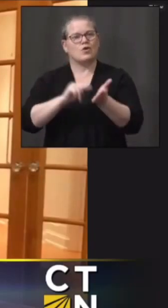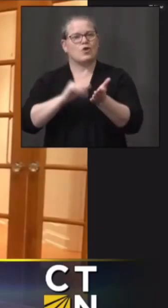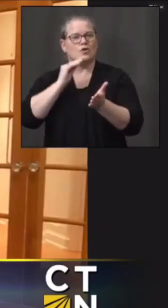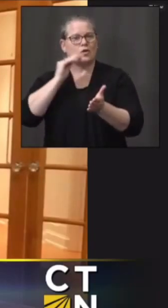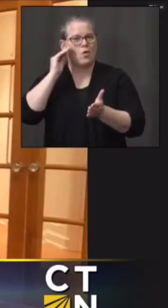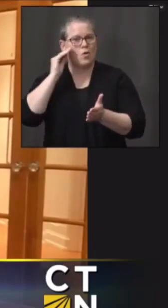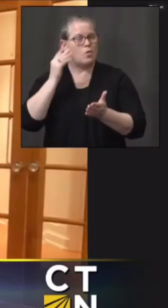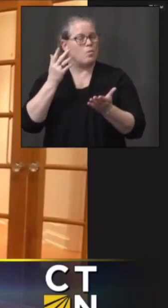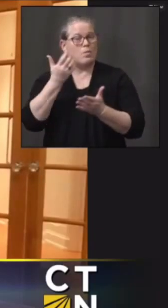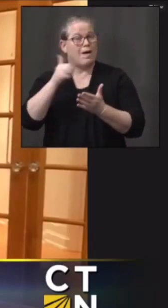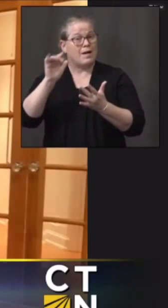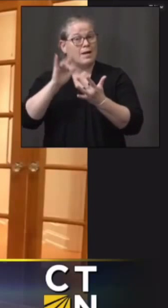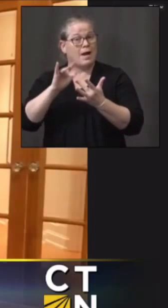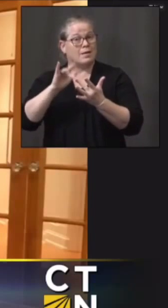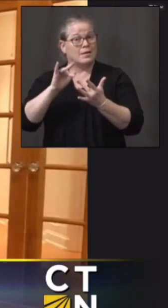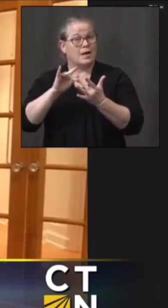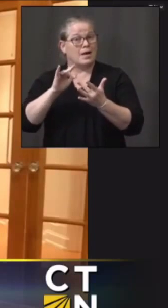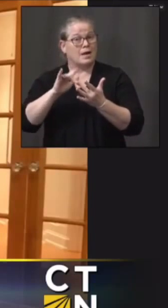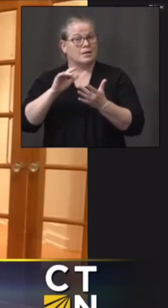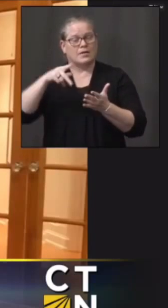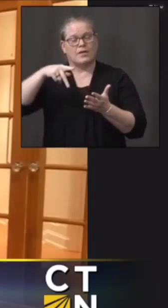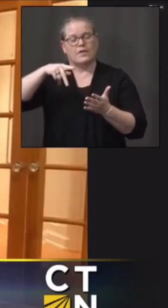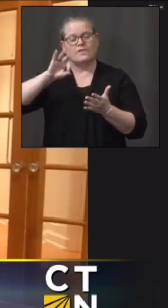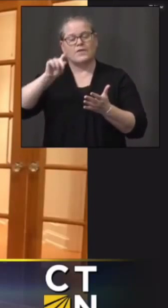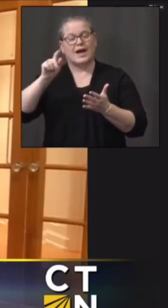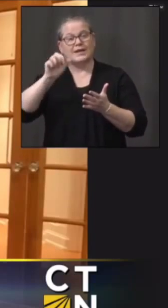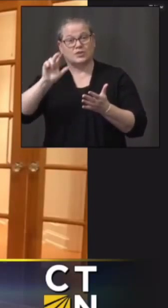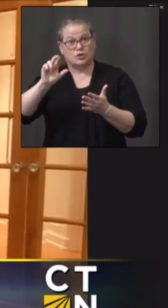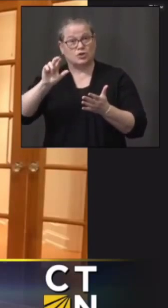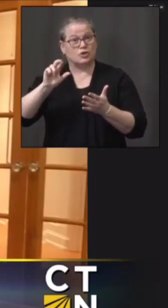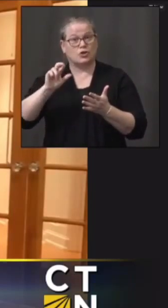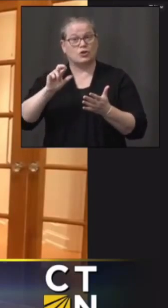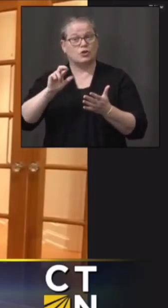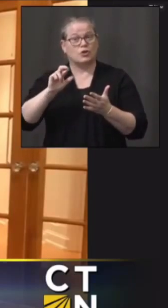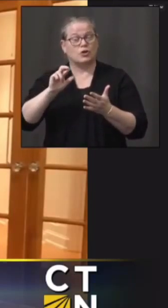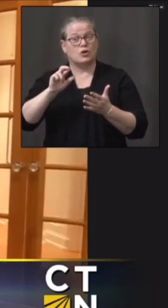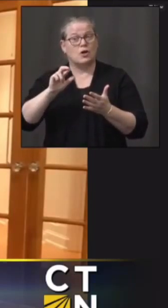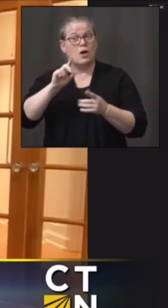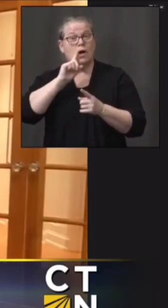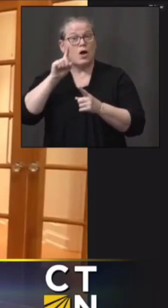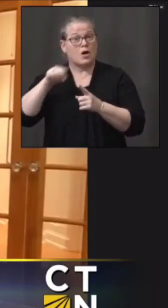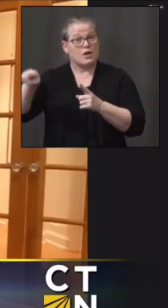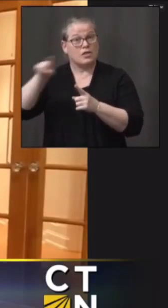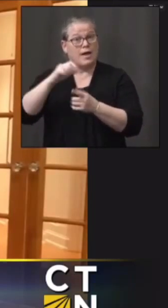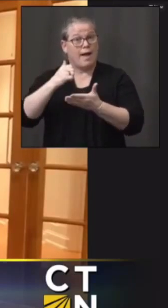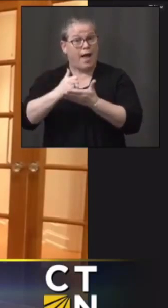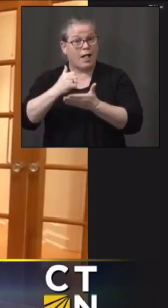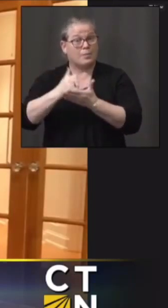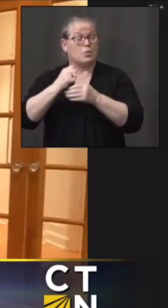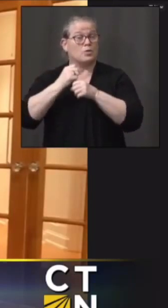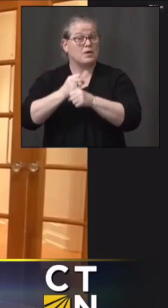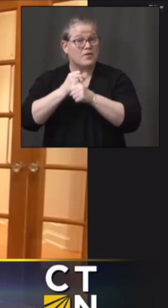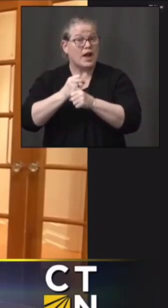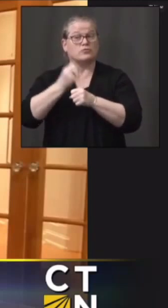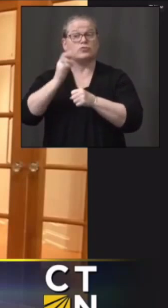any, role Pfizer's Groton facility is taking part in terms of the distribution and the manufacturing of the vaccine?